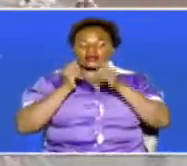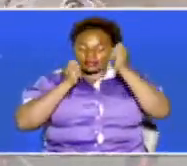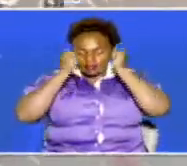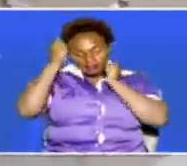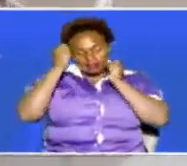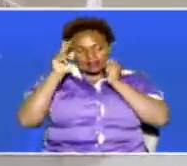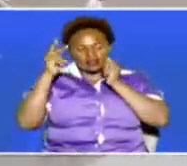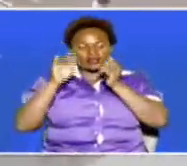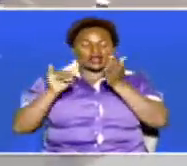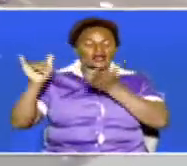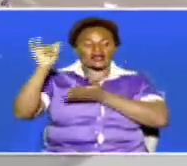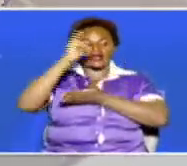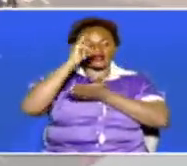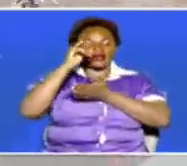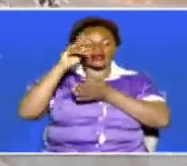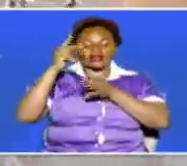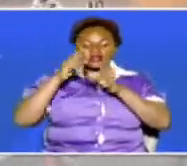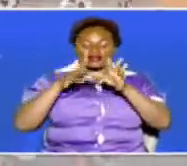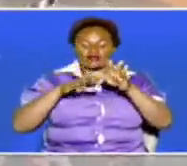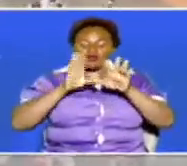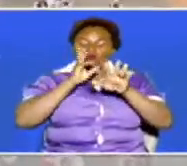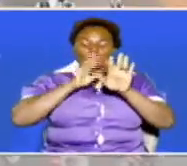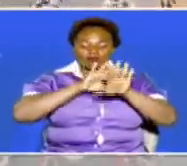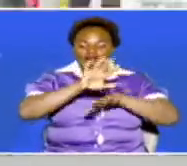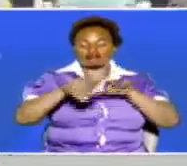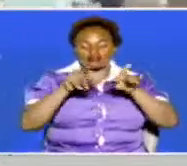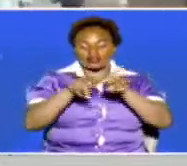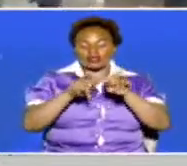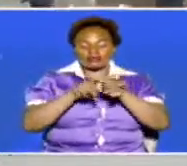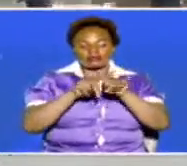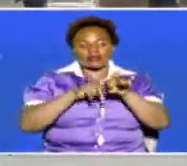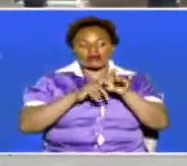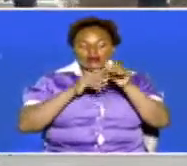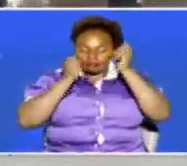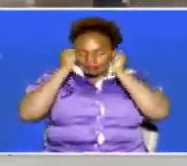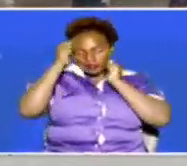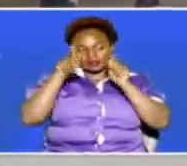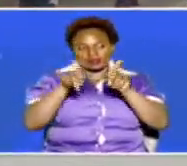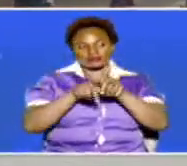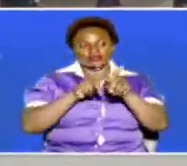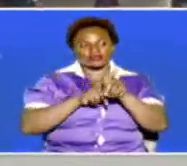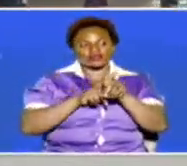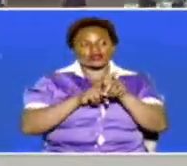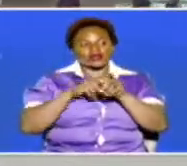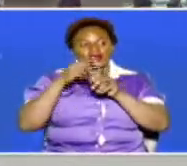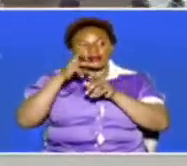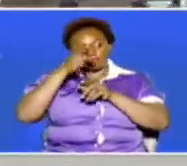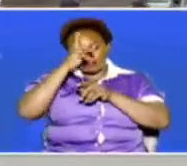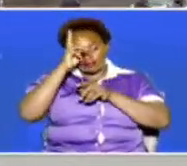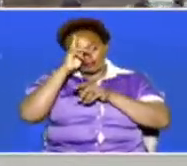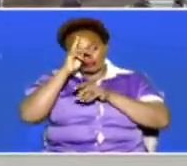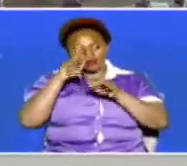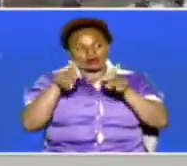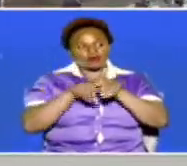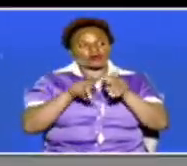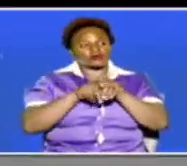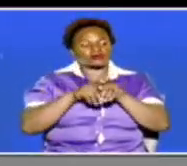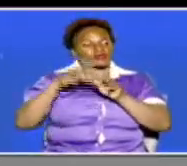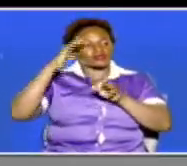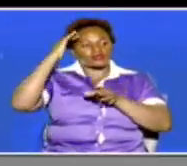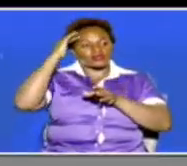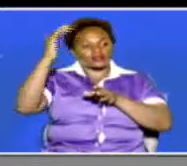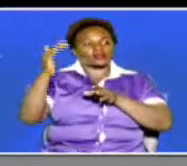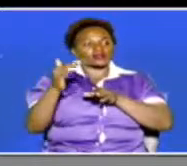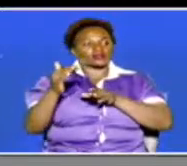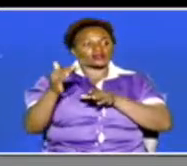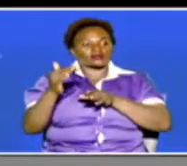Kenya Air Force, and the Kenya Navy were incorporated in the march. On the sidelines, members of the police service were also on salute